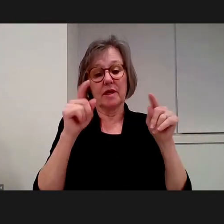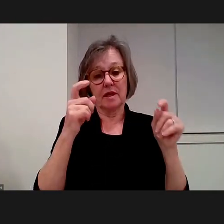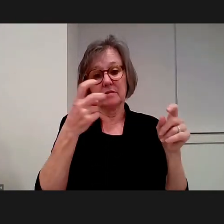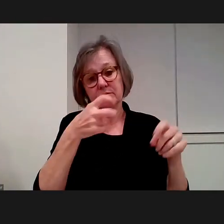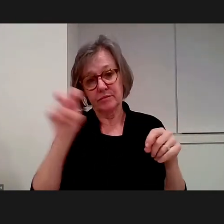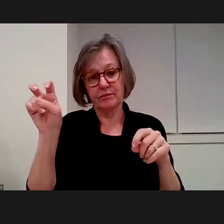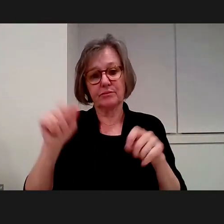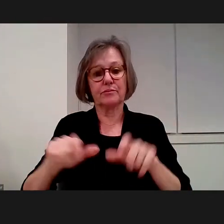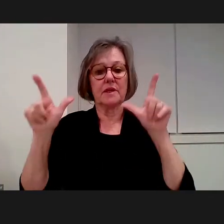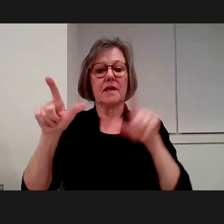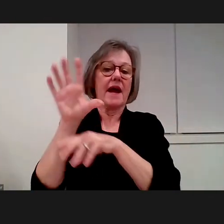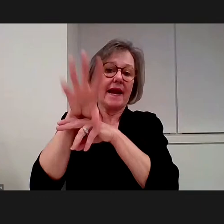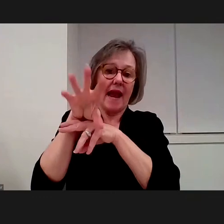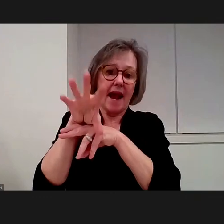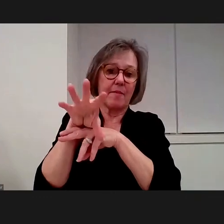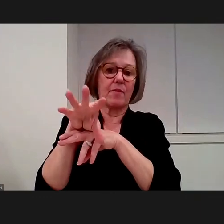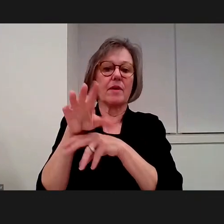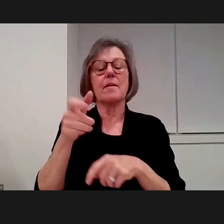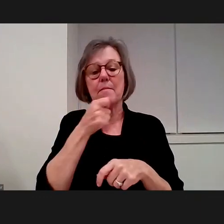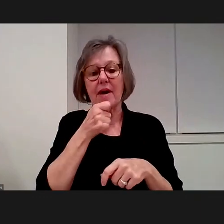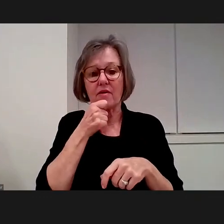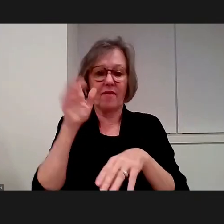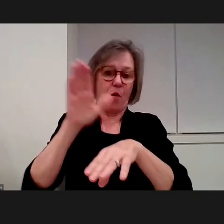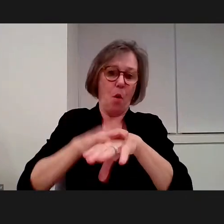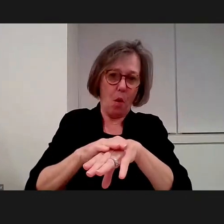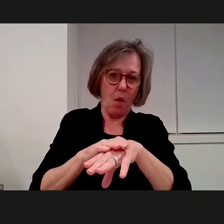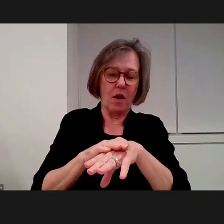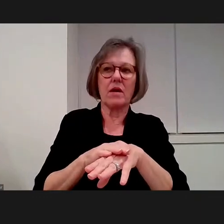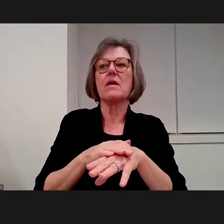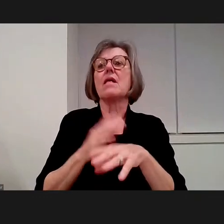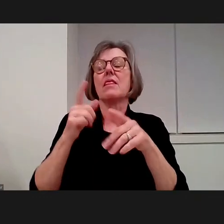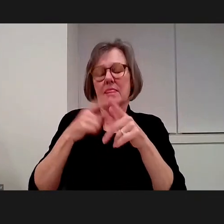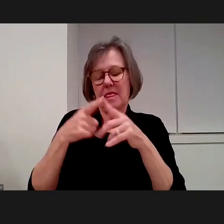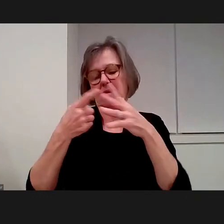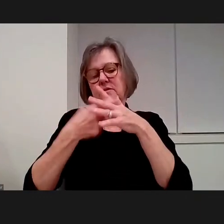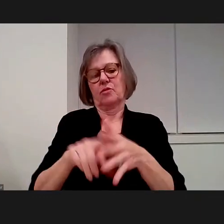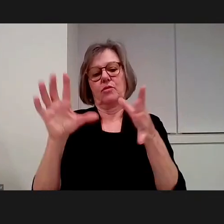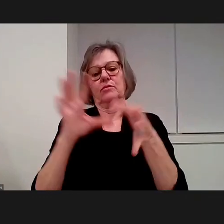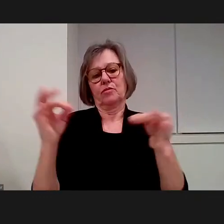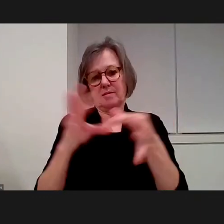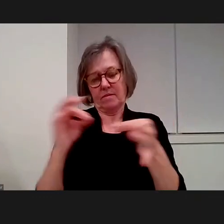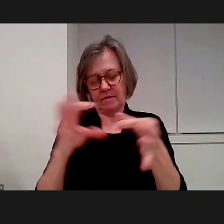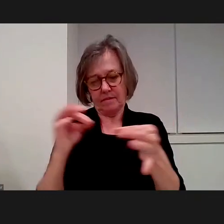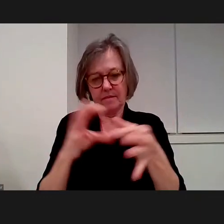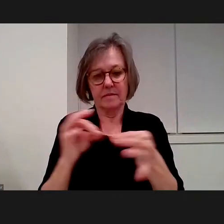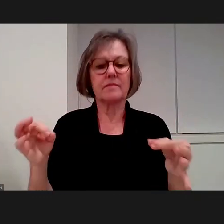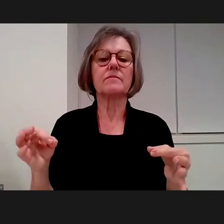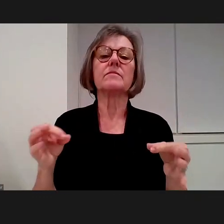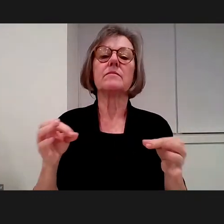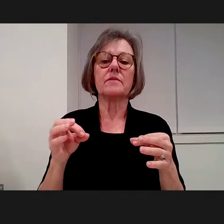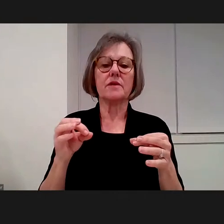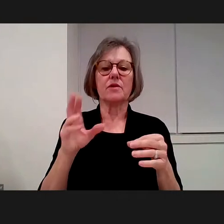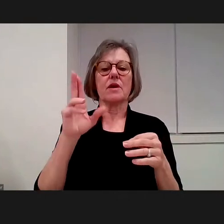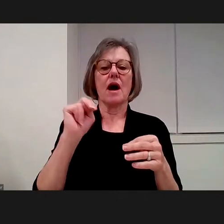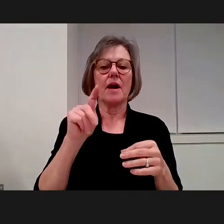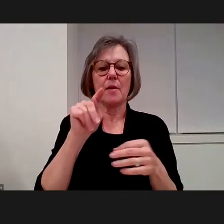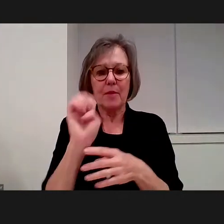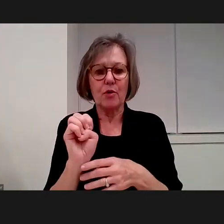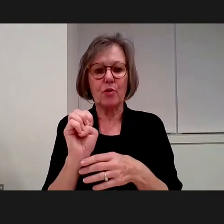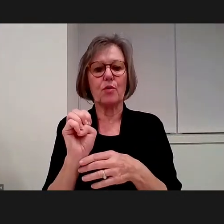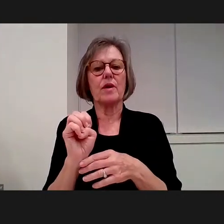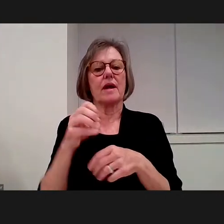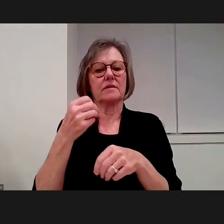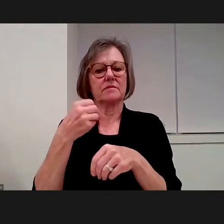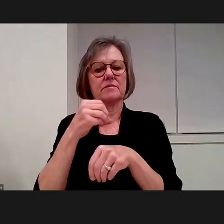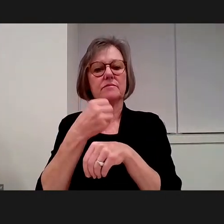your camera and microphone are enabled before beginning your remarks. You will be able to unmute and enable your